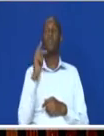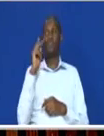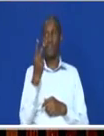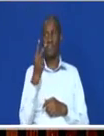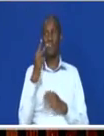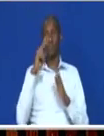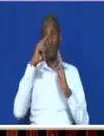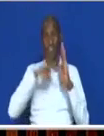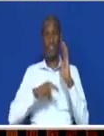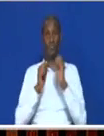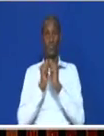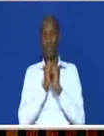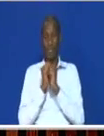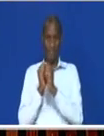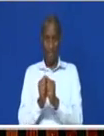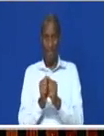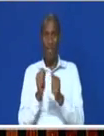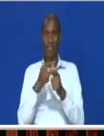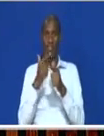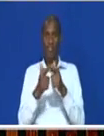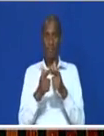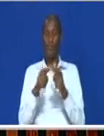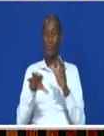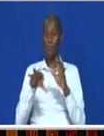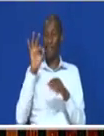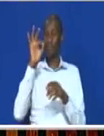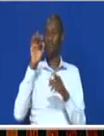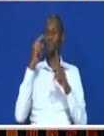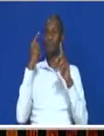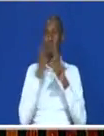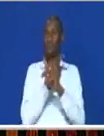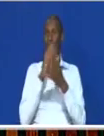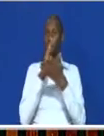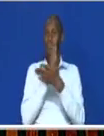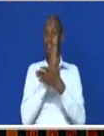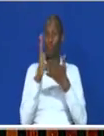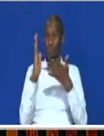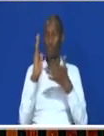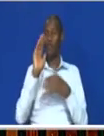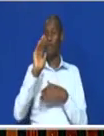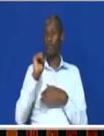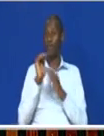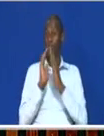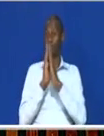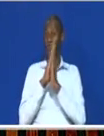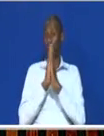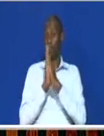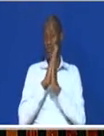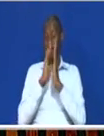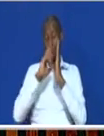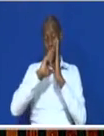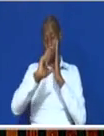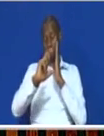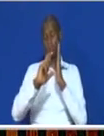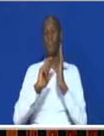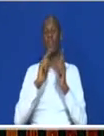to read together, and then we'll pick different sections from the passage so that